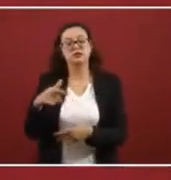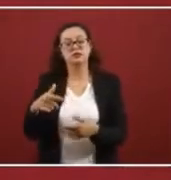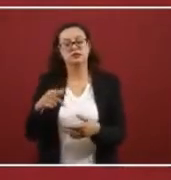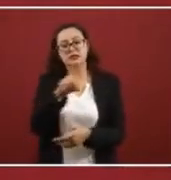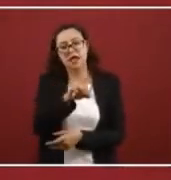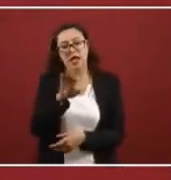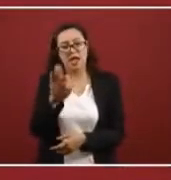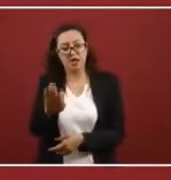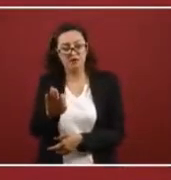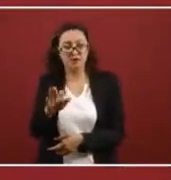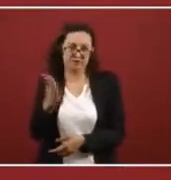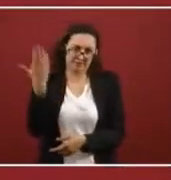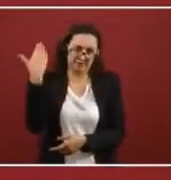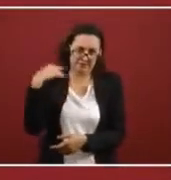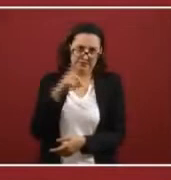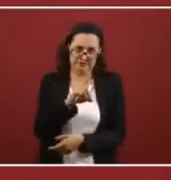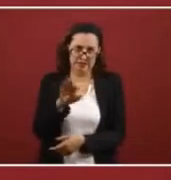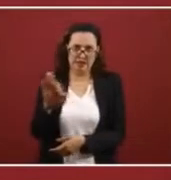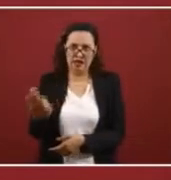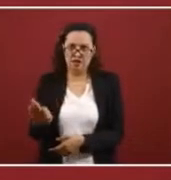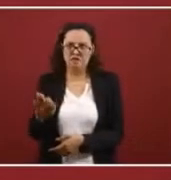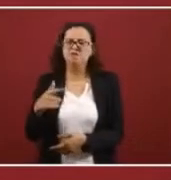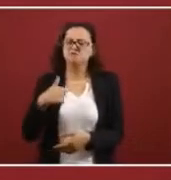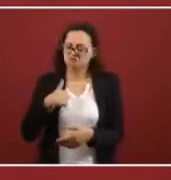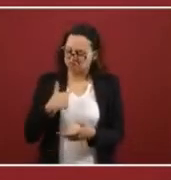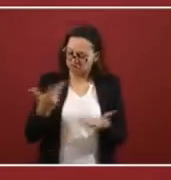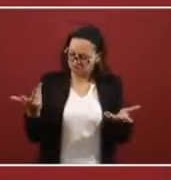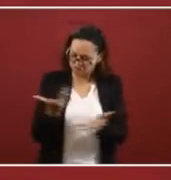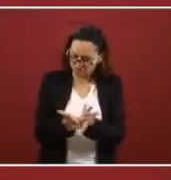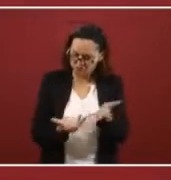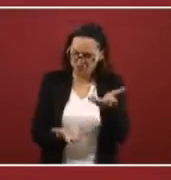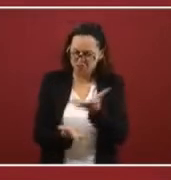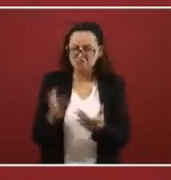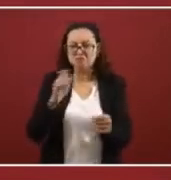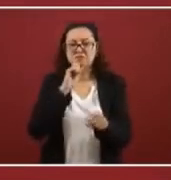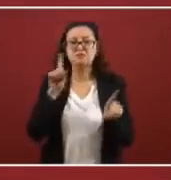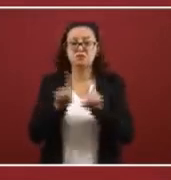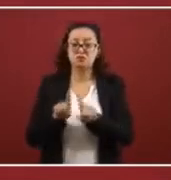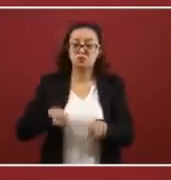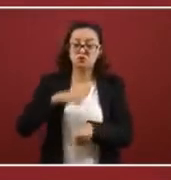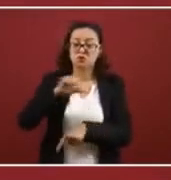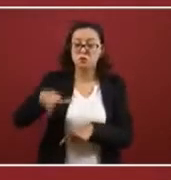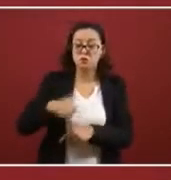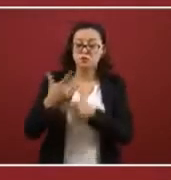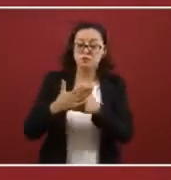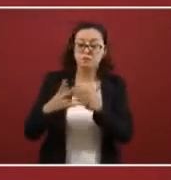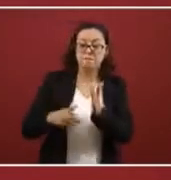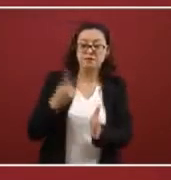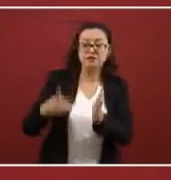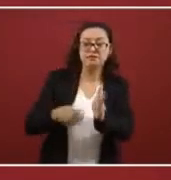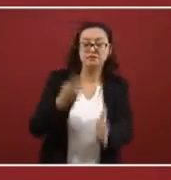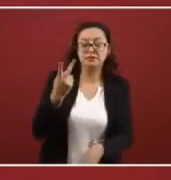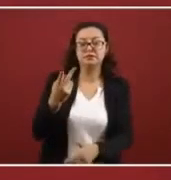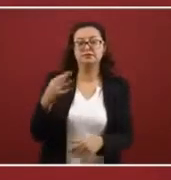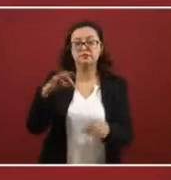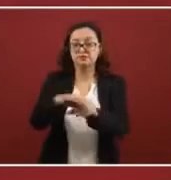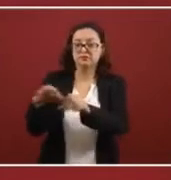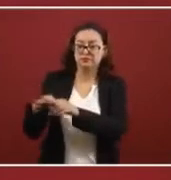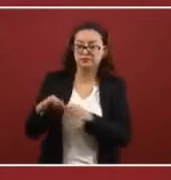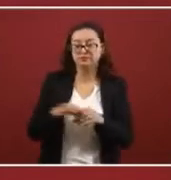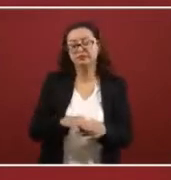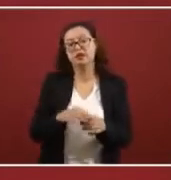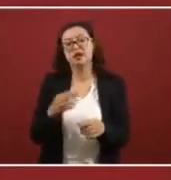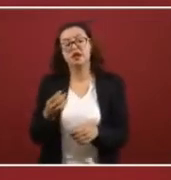so as they did it as the federal district in the three campaigns